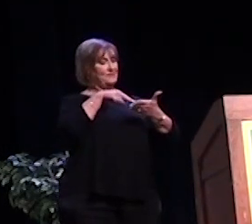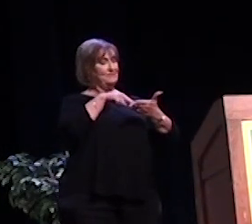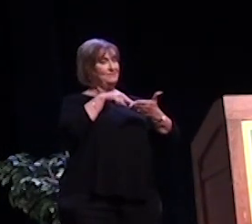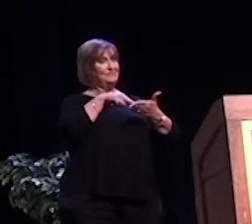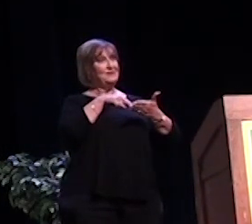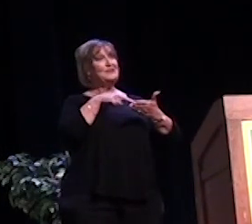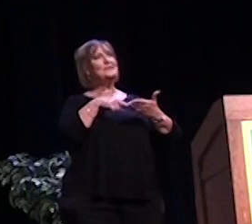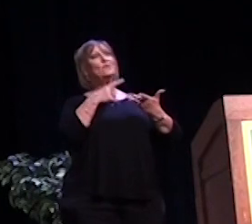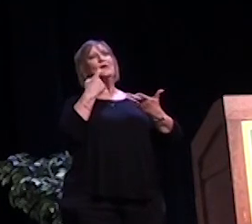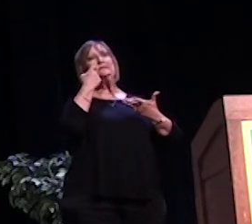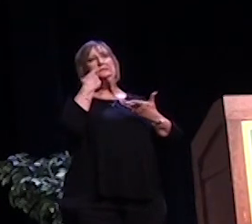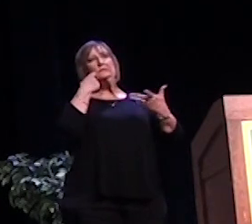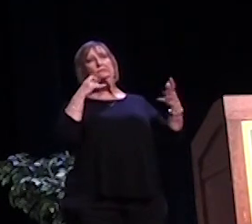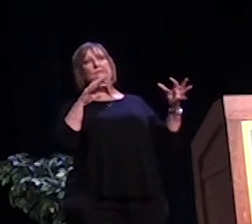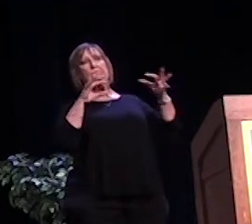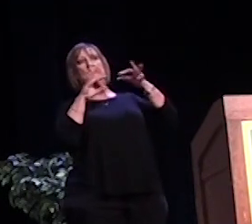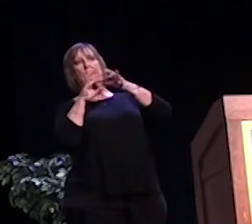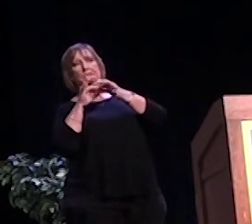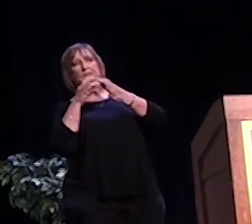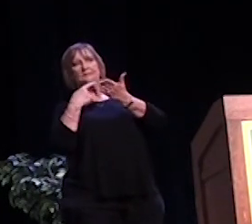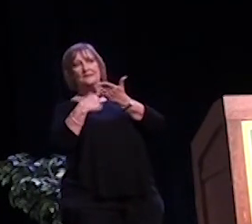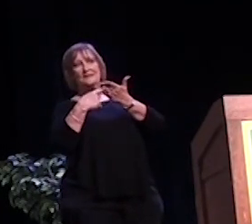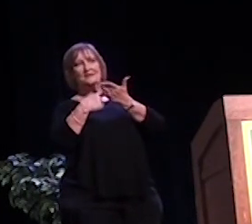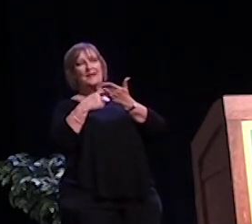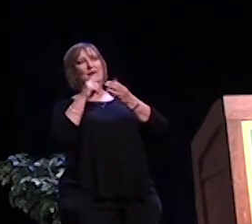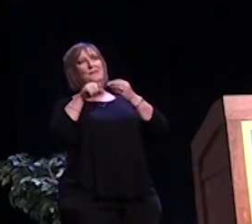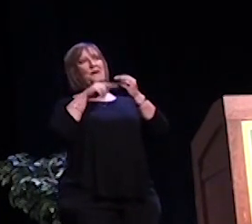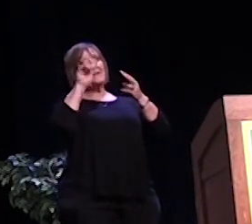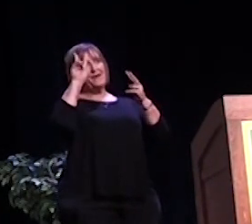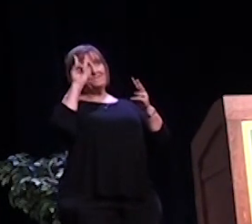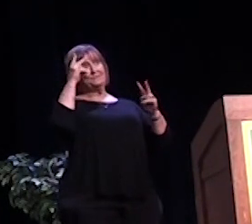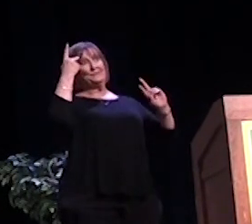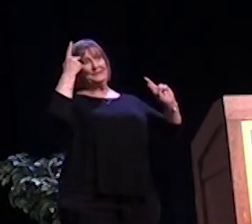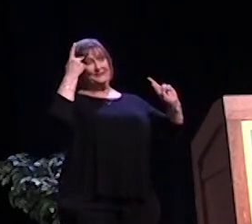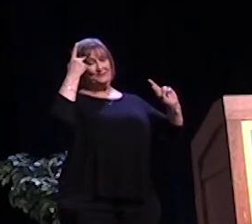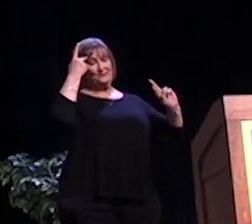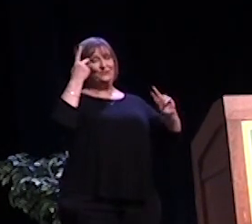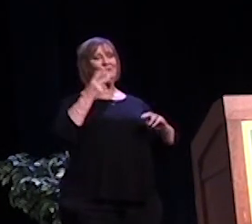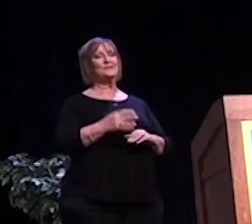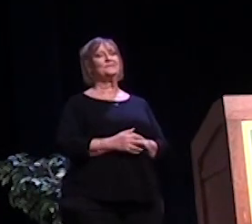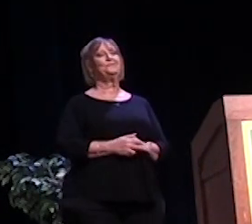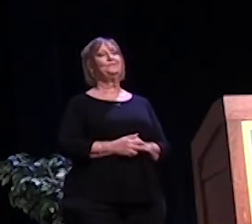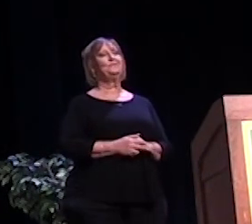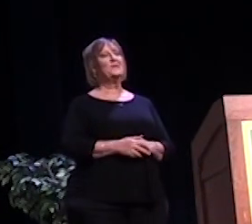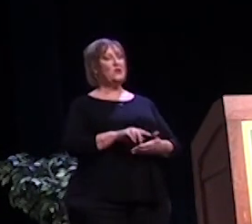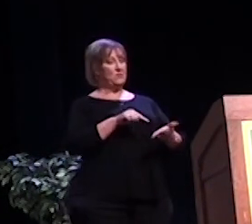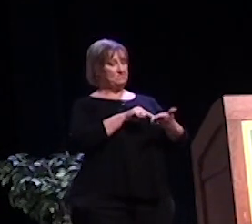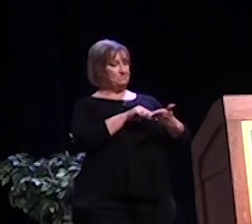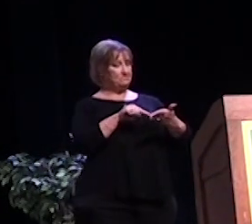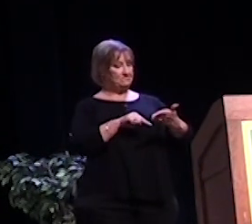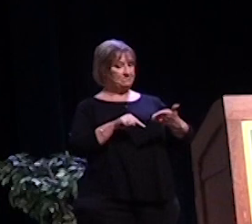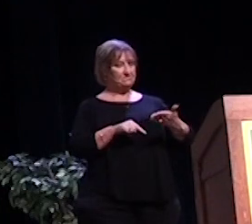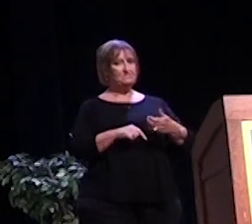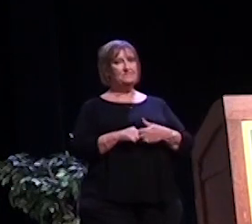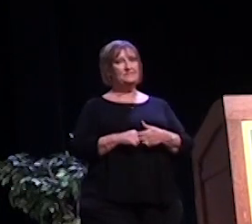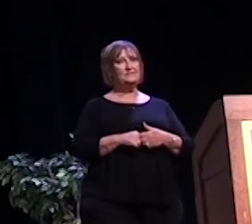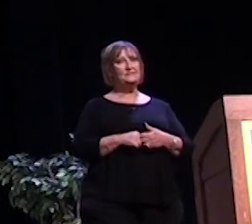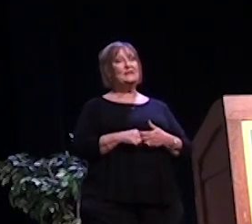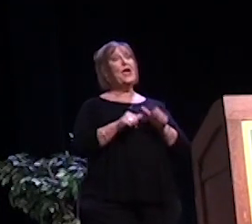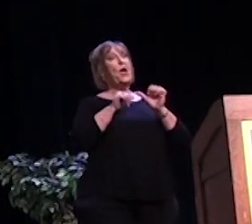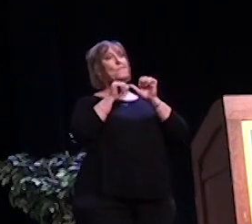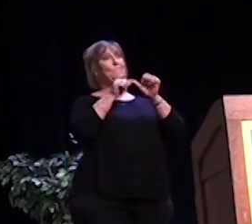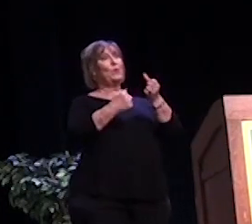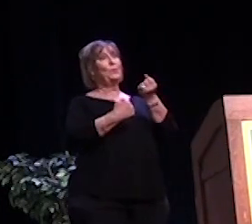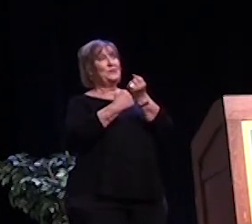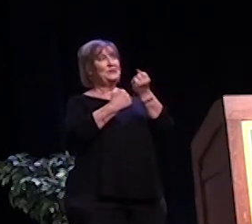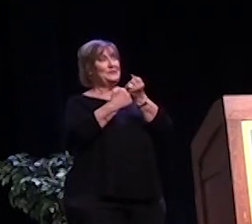what we were just talking about, which is misconceptions. And the question is about permanent supportive housing, and that